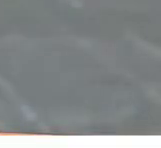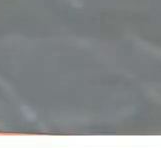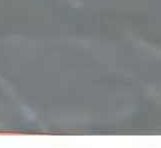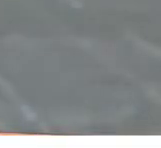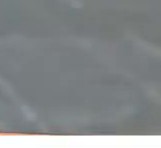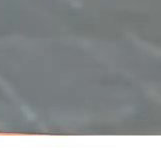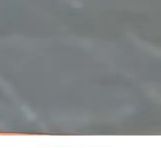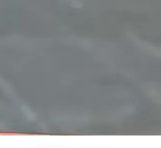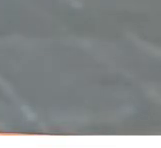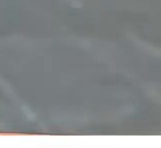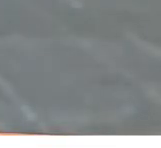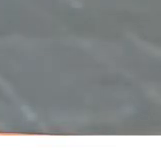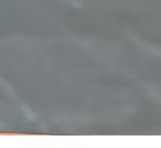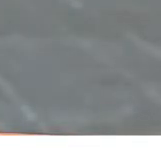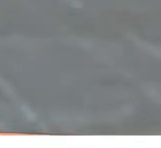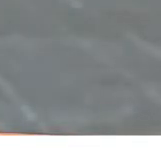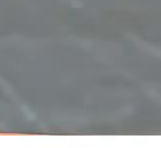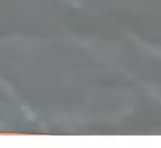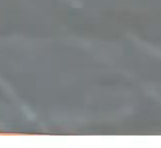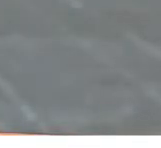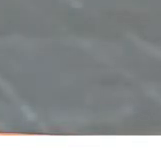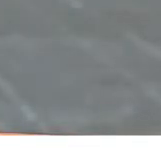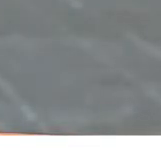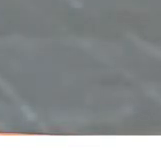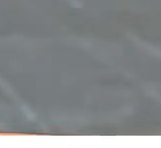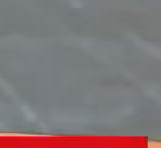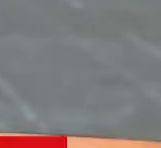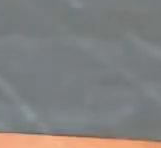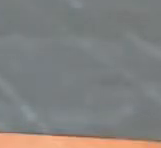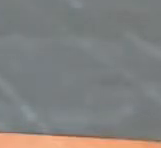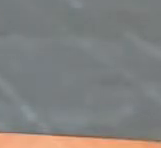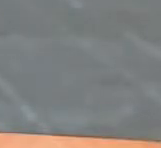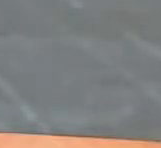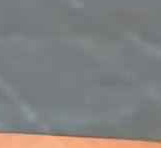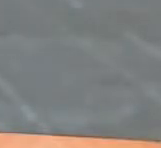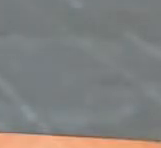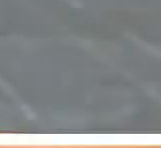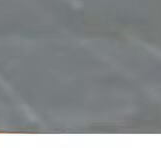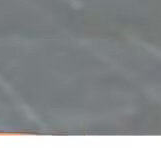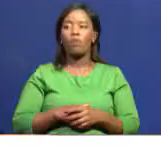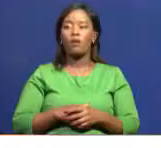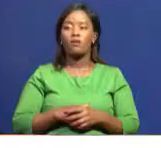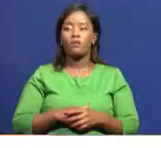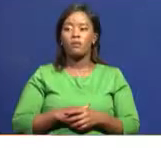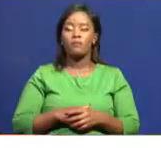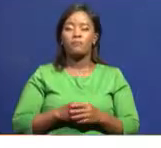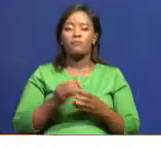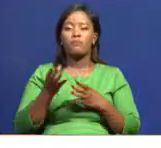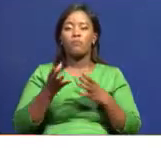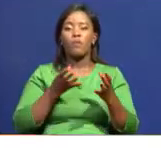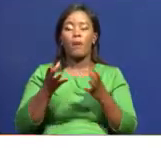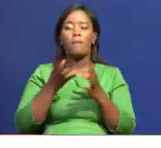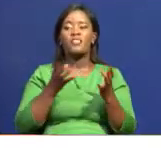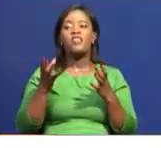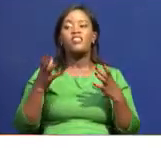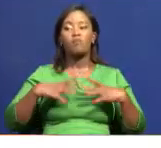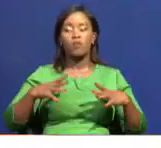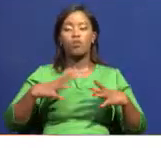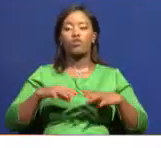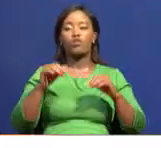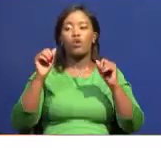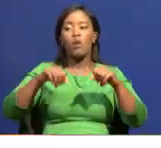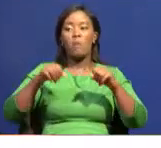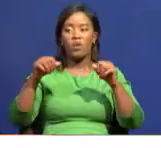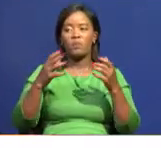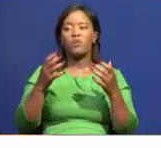Welcome to the world of business. Now, unscrupulous business people could be fueling the high food prices in sub-Saharan Africa